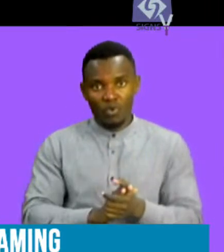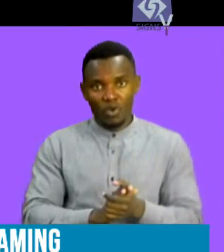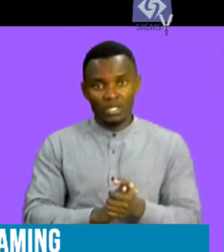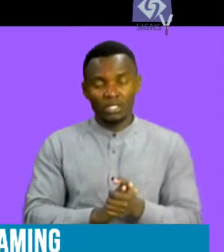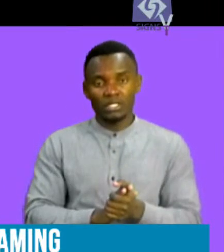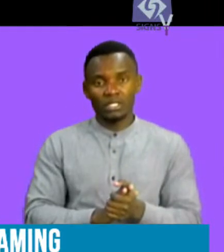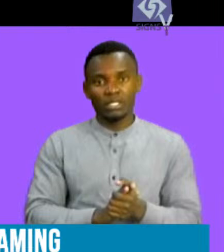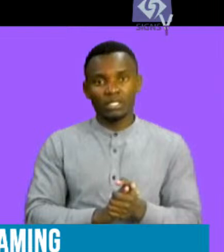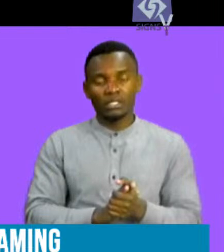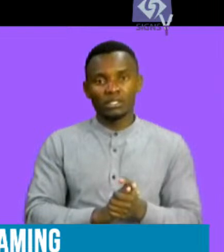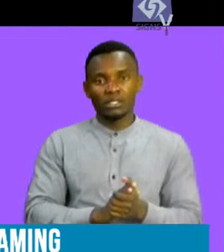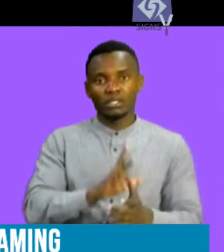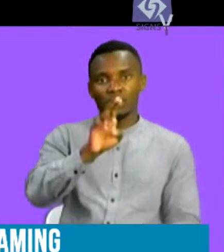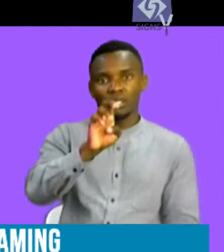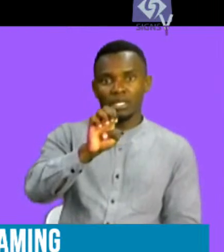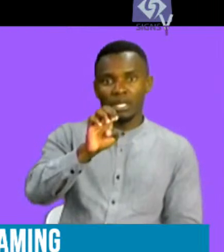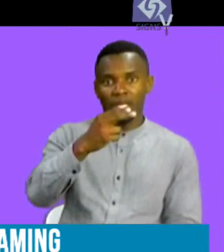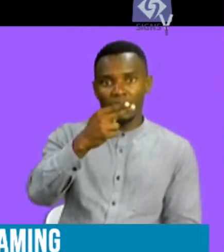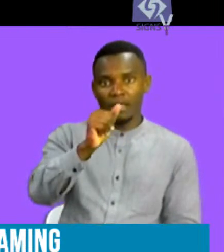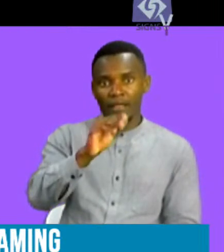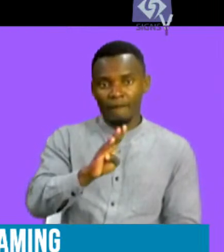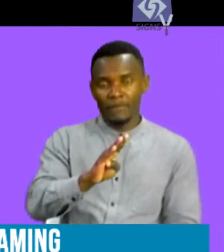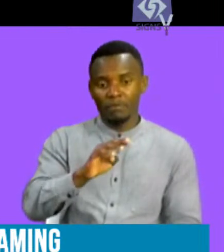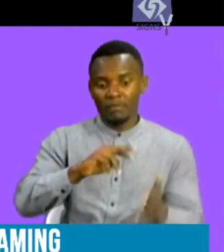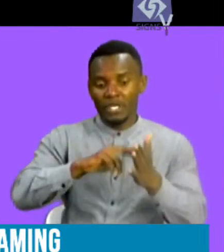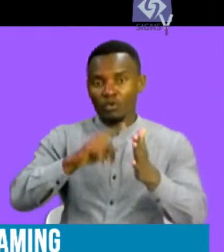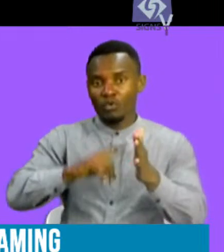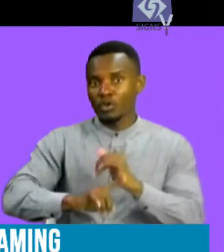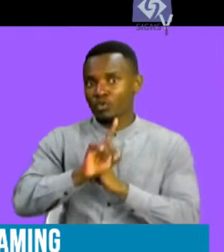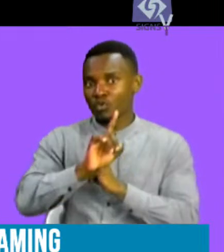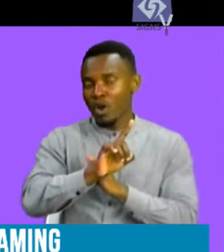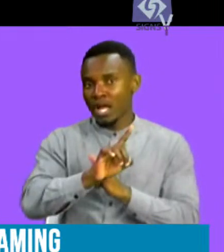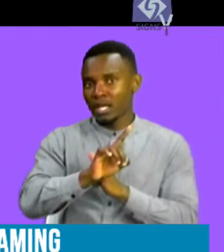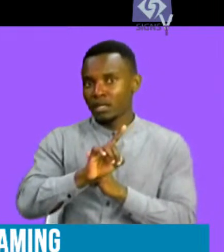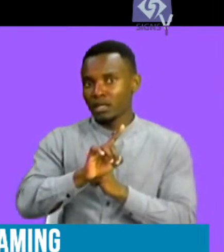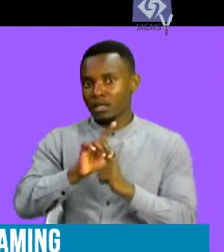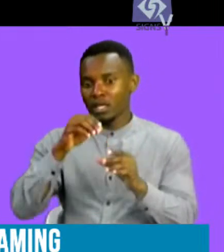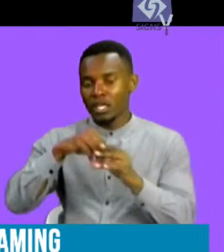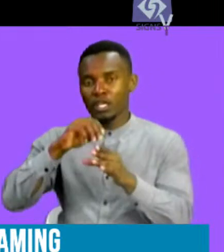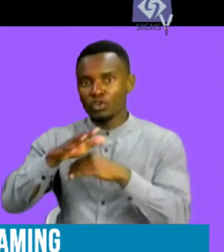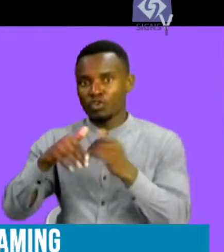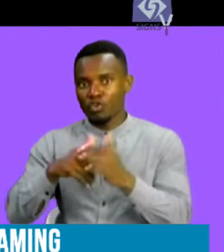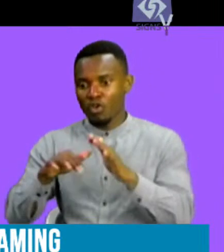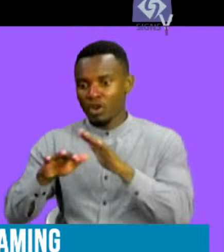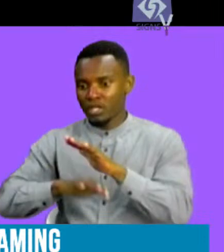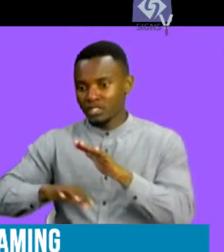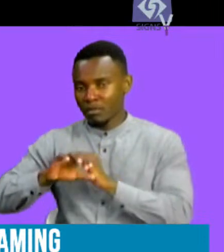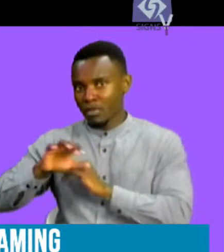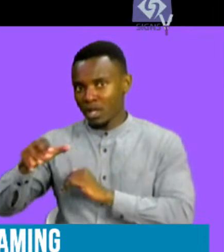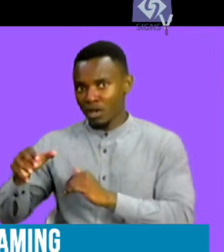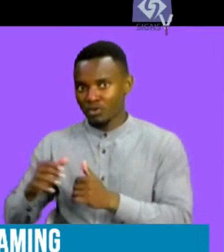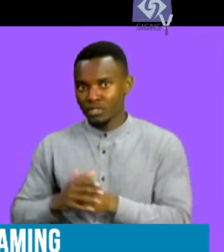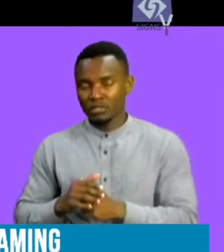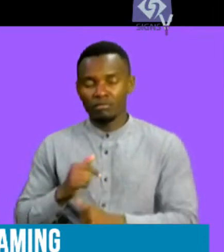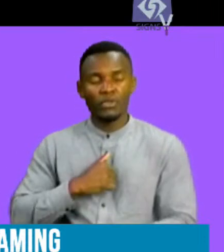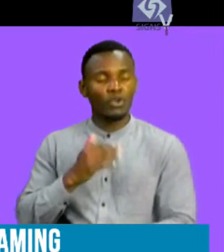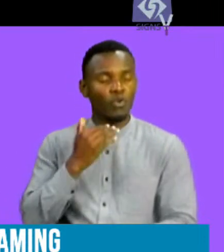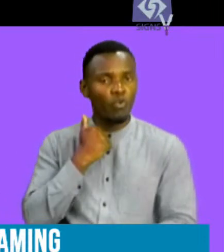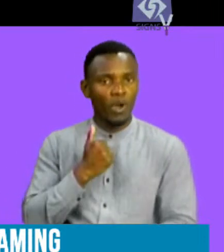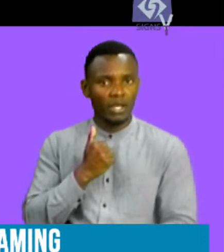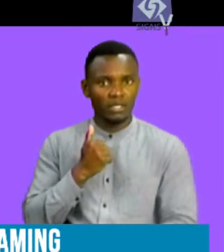rehabilitation centers of excellence. That means one in every sub-county. I would want to see that bill having